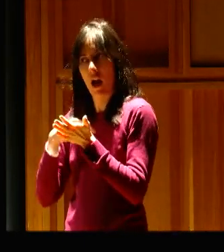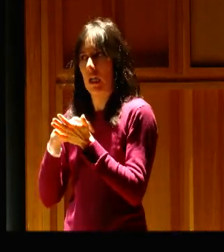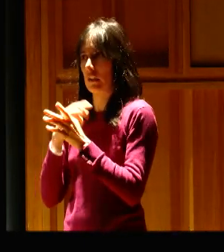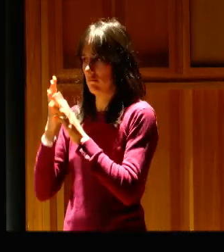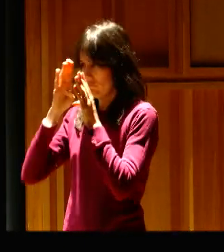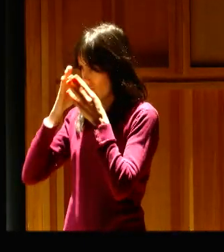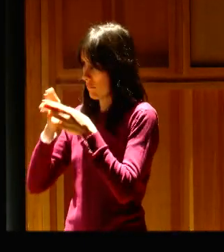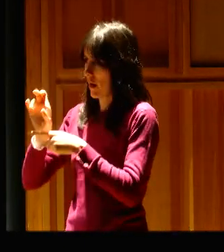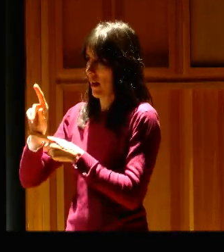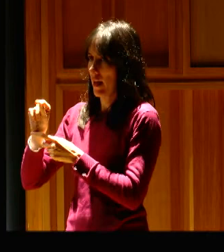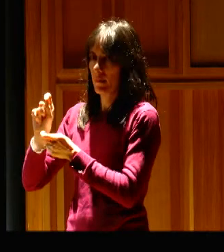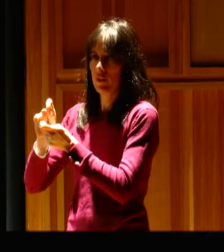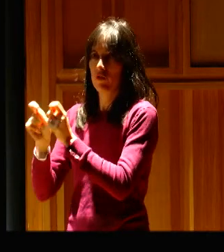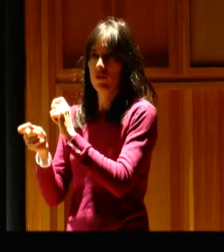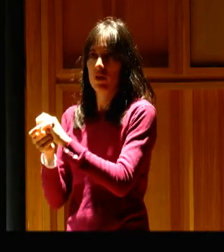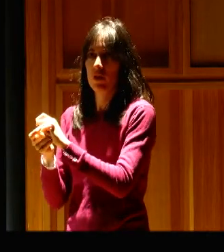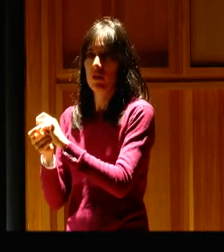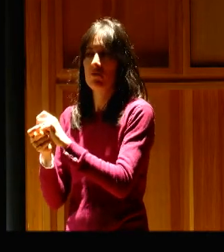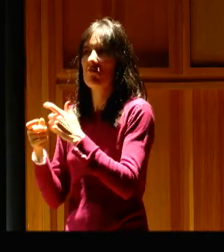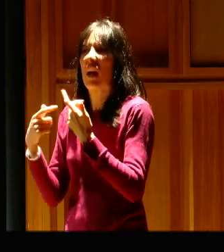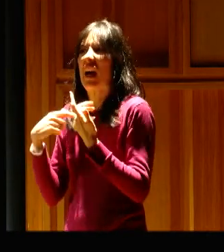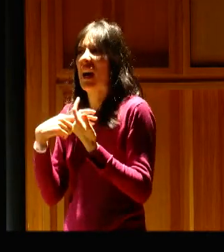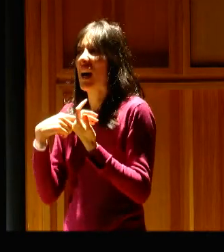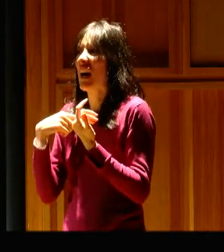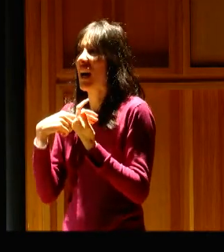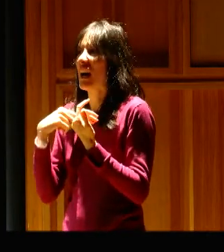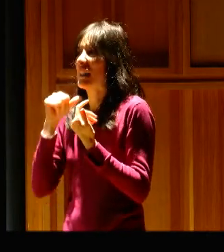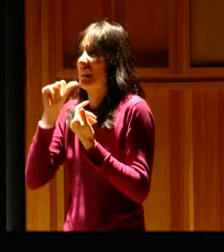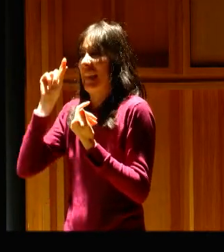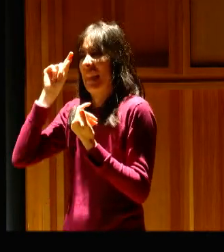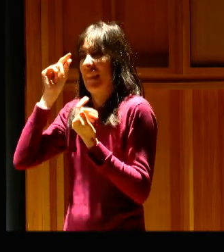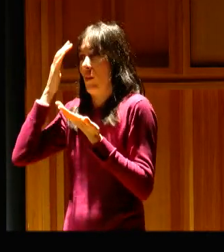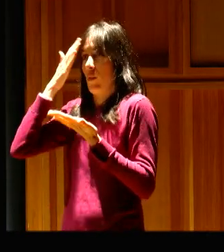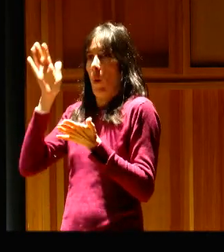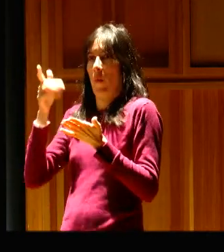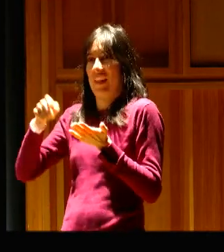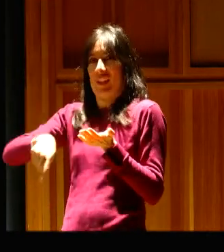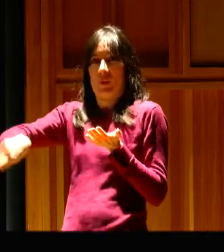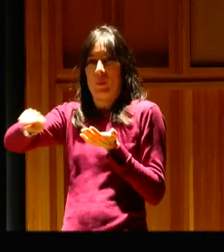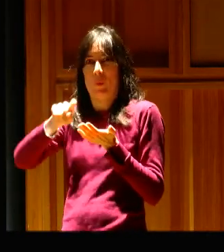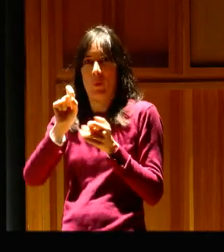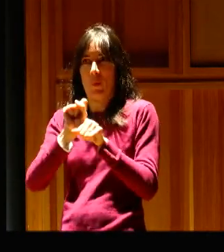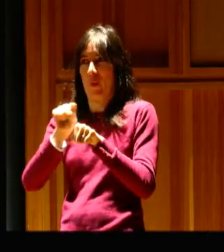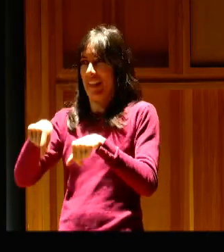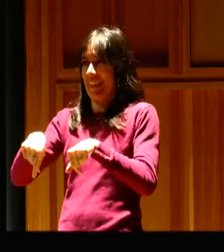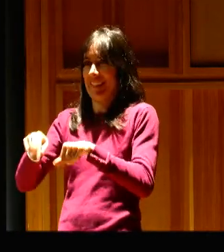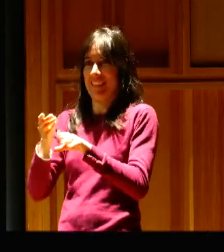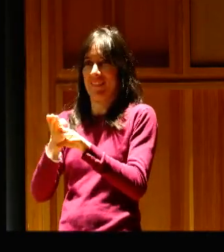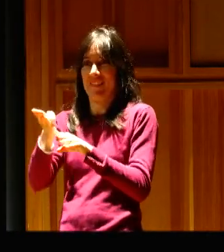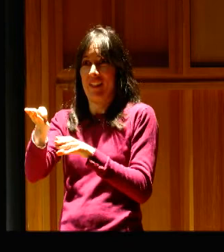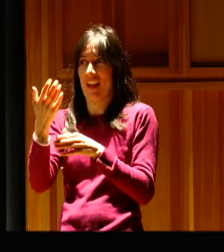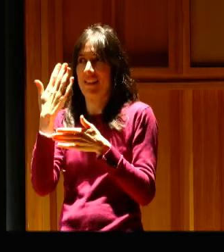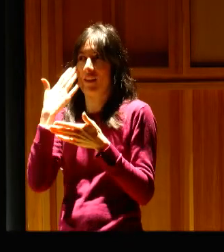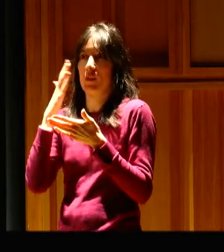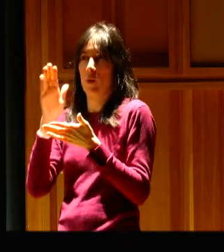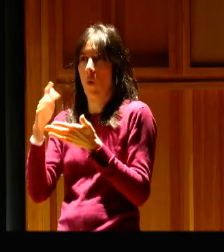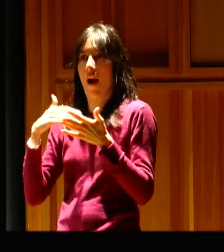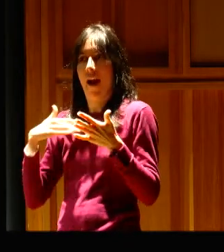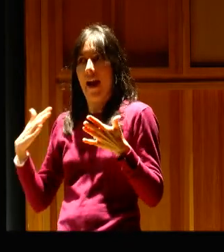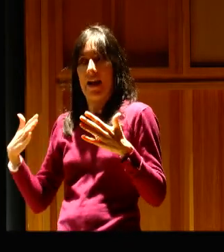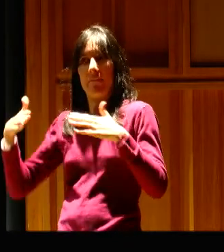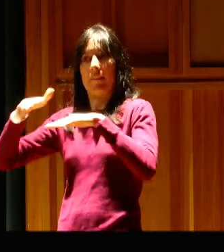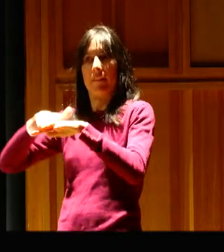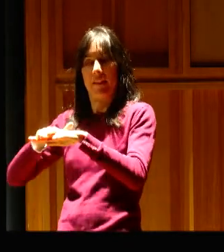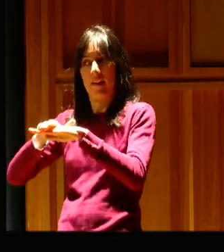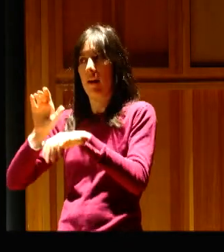researcher. I had no idea that all of you existed, that there was this nexus between